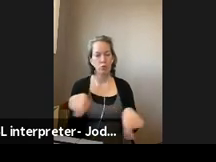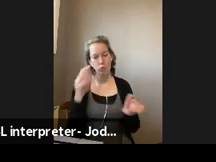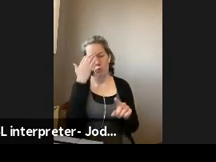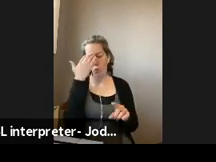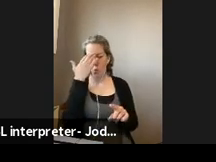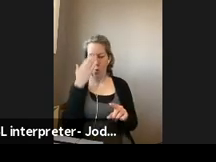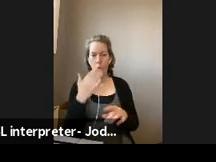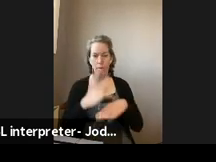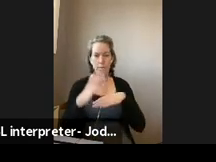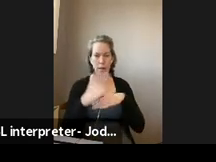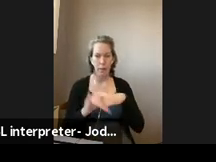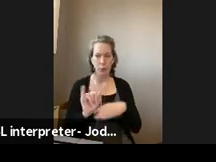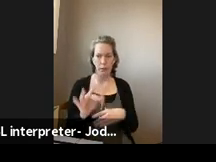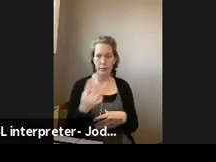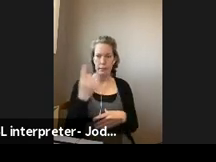you uncomfortable.